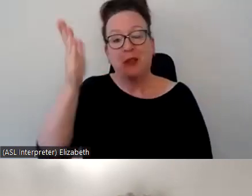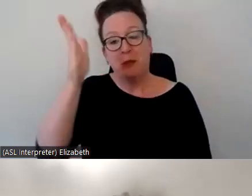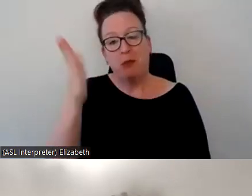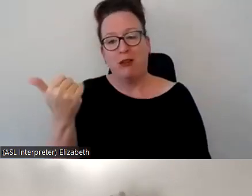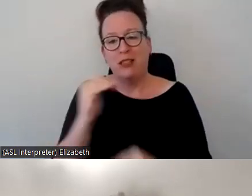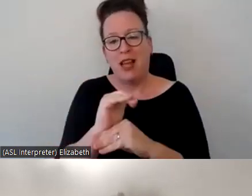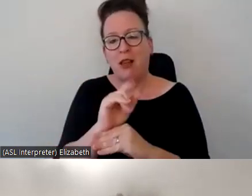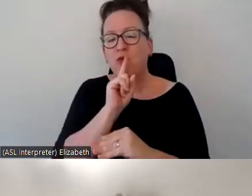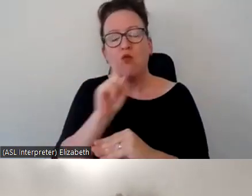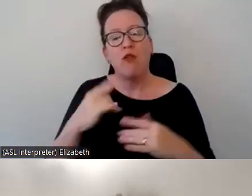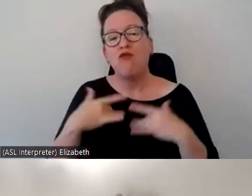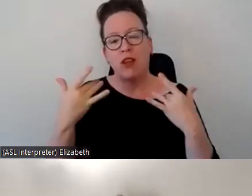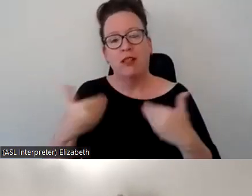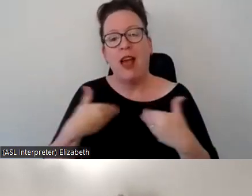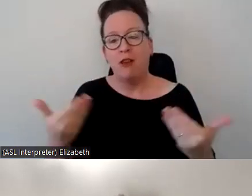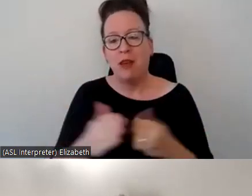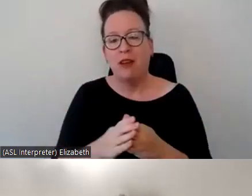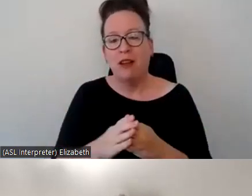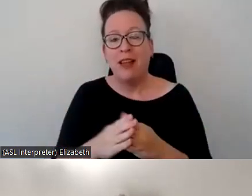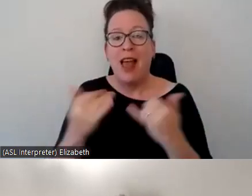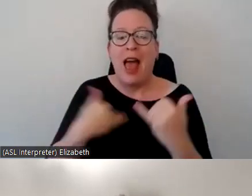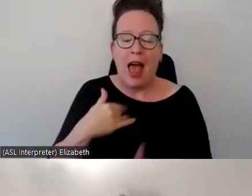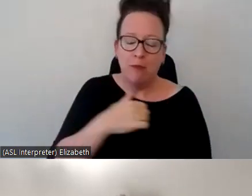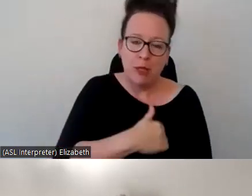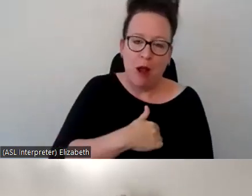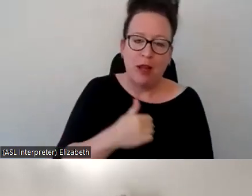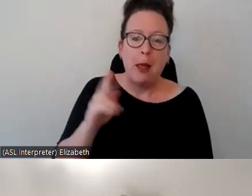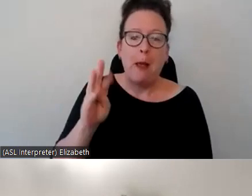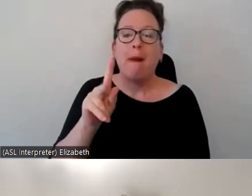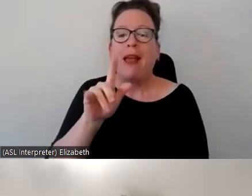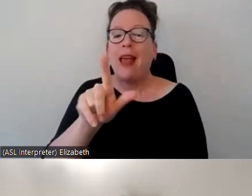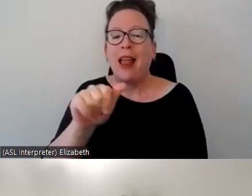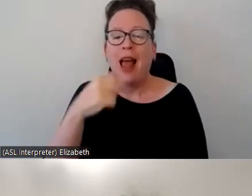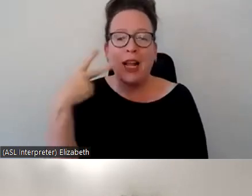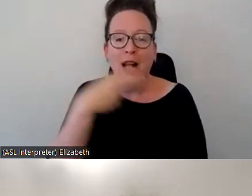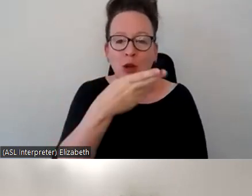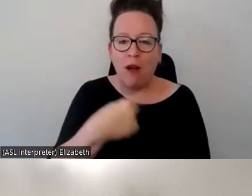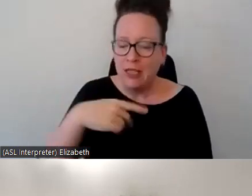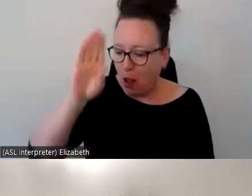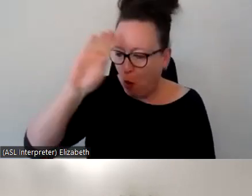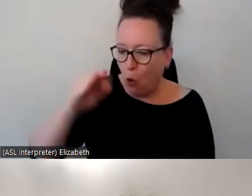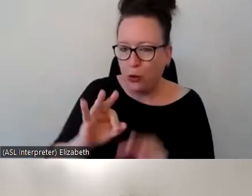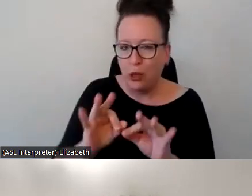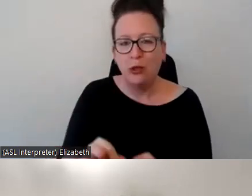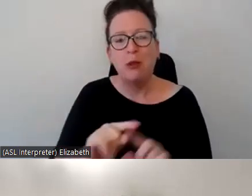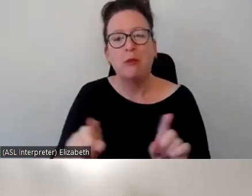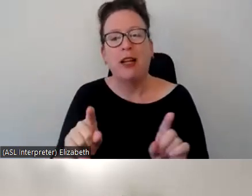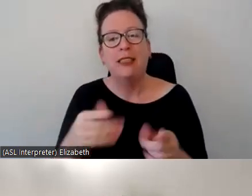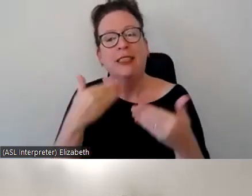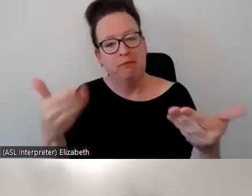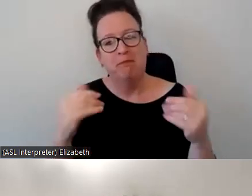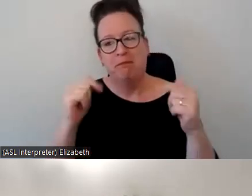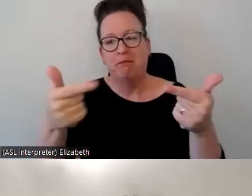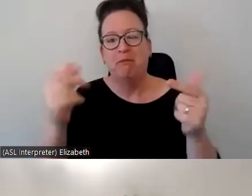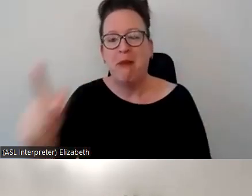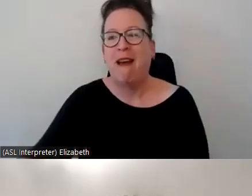happier. I actually cut off Mikayla now to say hi to Elizabeth and to mention Patricia too is here. Rebecca